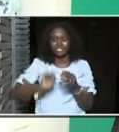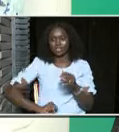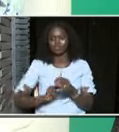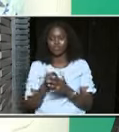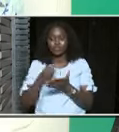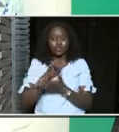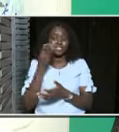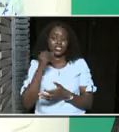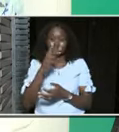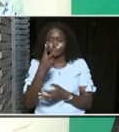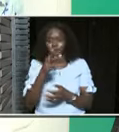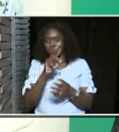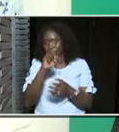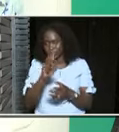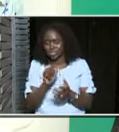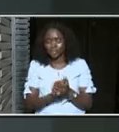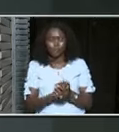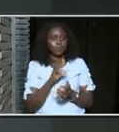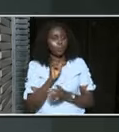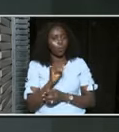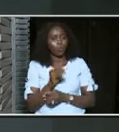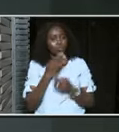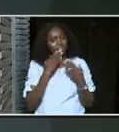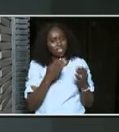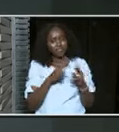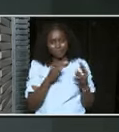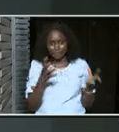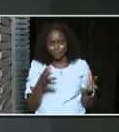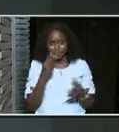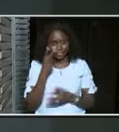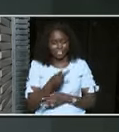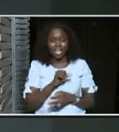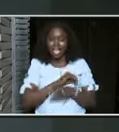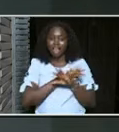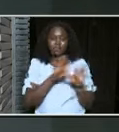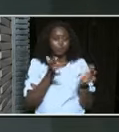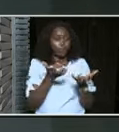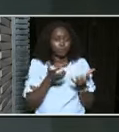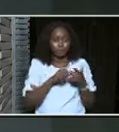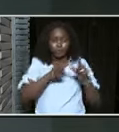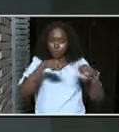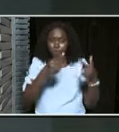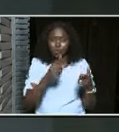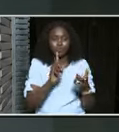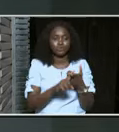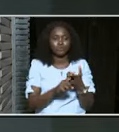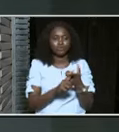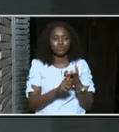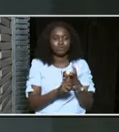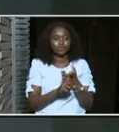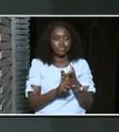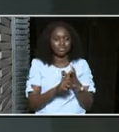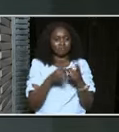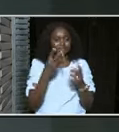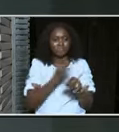two questions. Okay, thank you very much. You see, I don't want to go into the